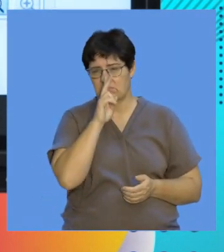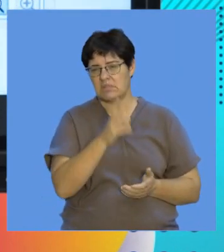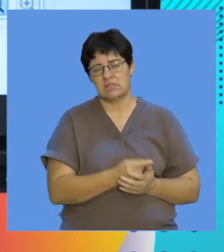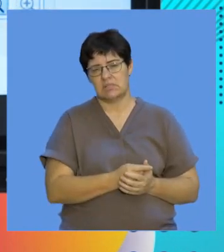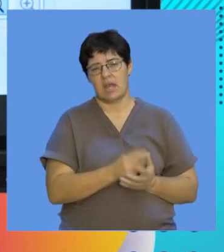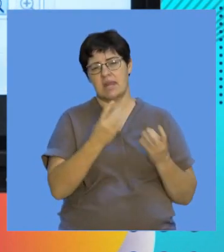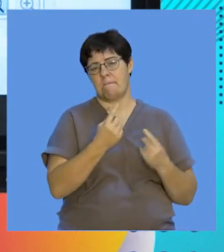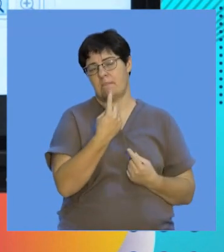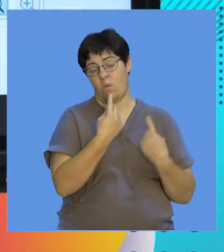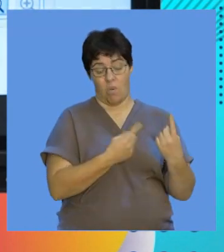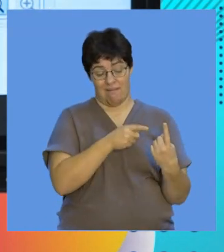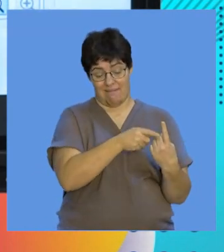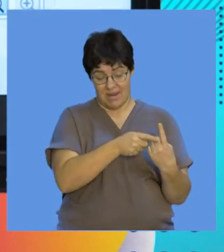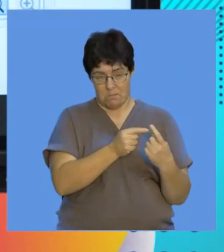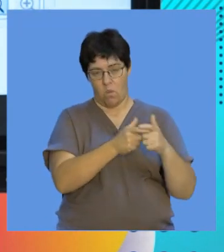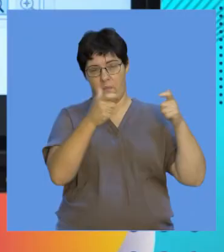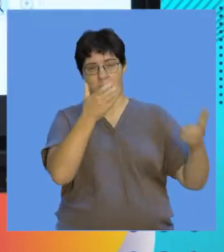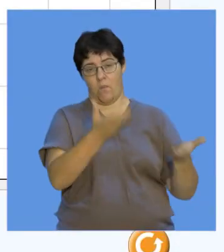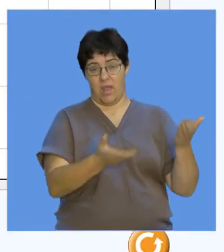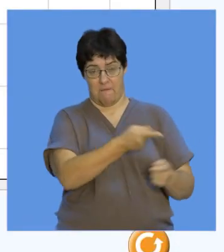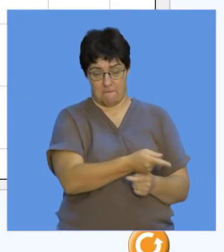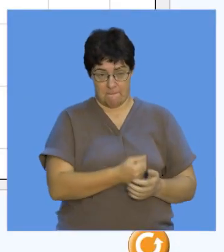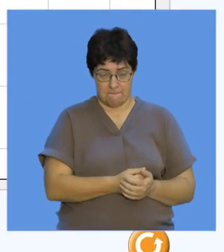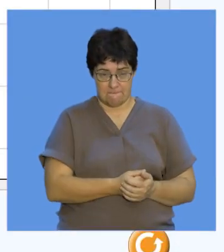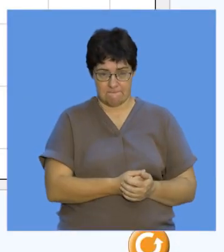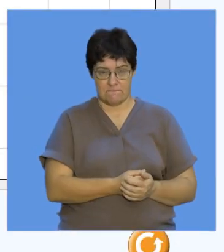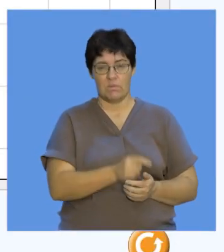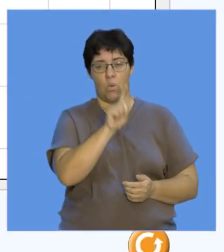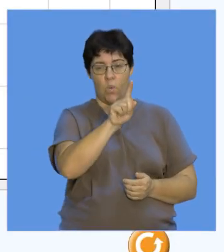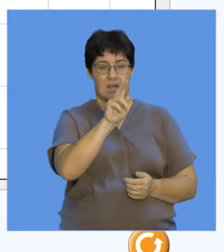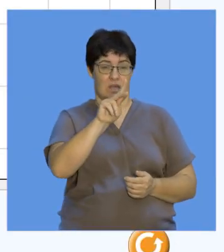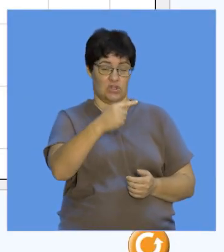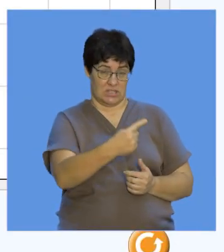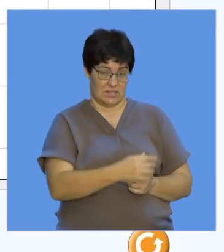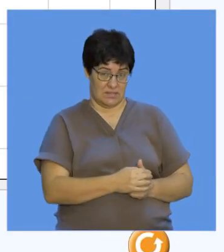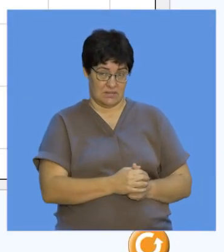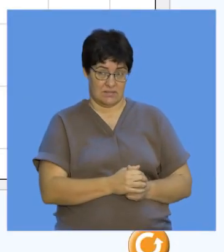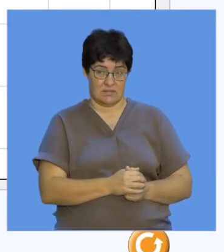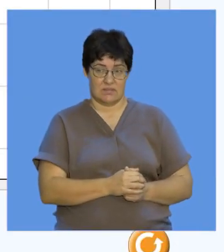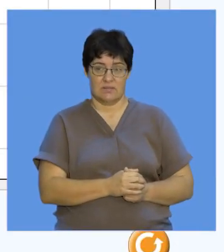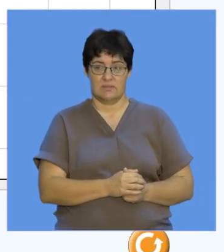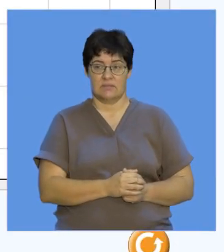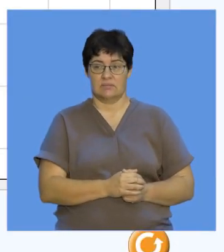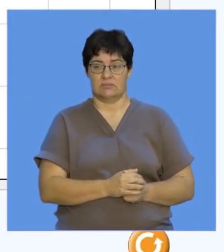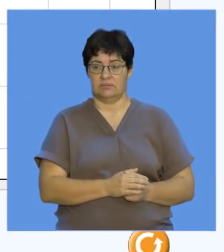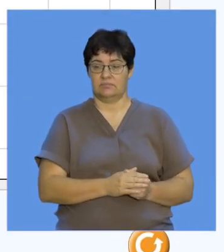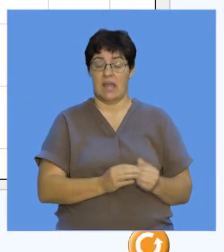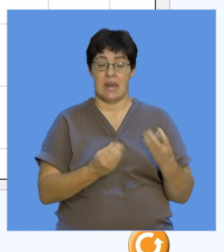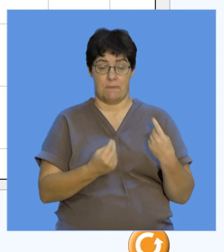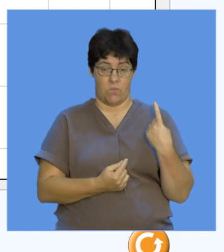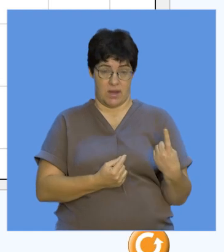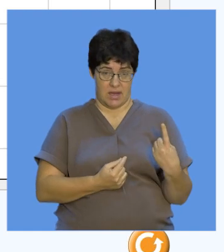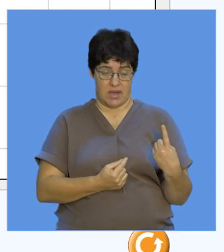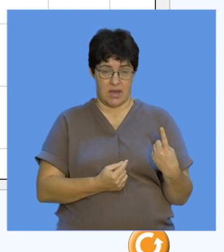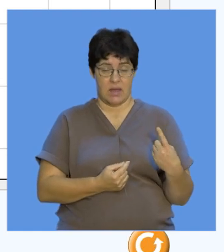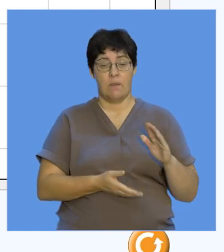bigger this time. So I'm going to make it 1 kilogram. Okay. So number 1 has a